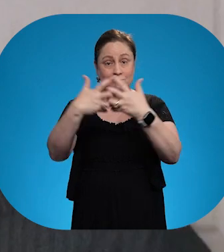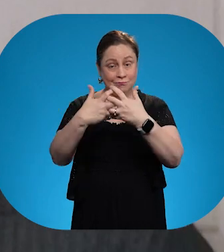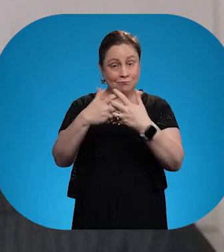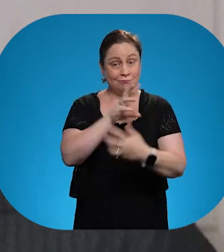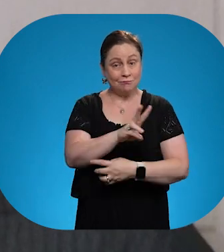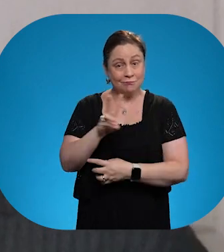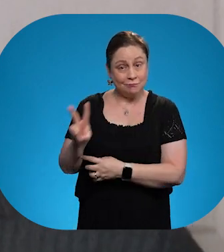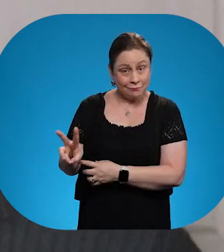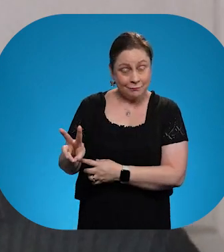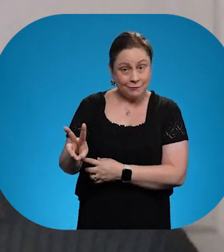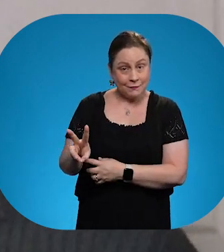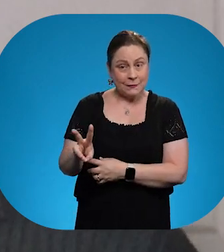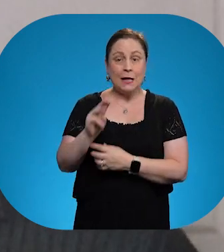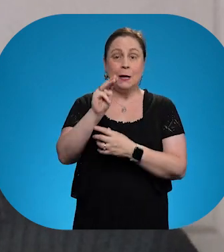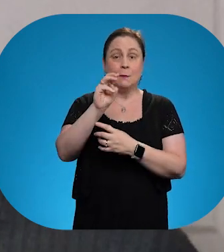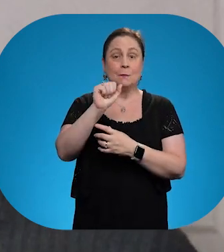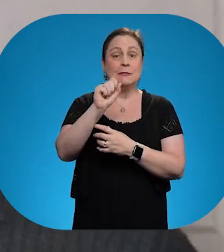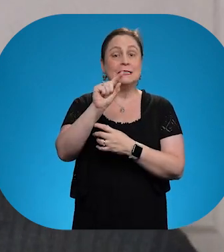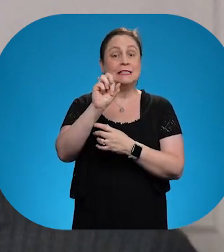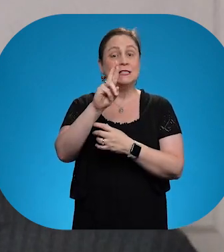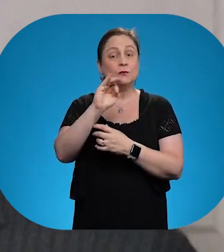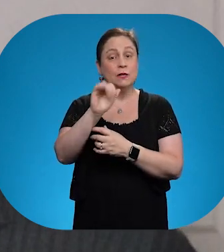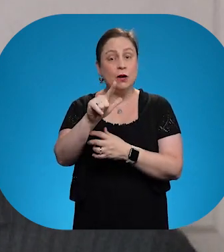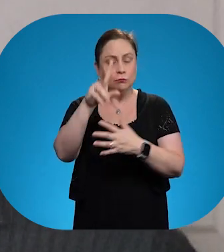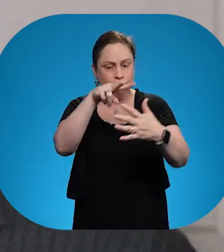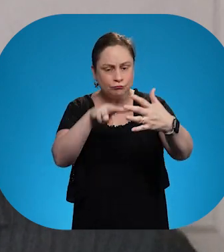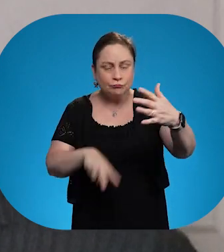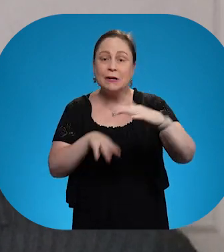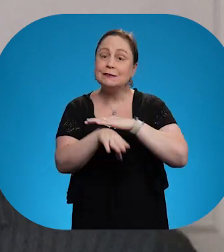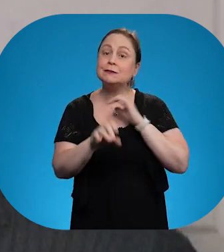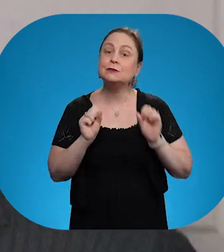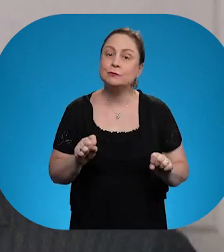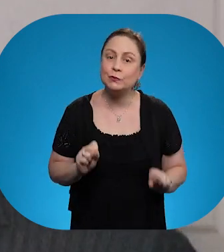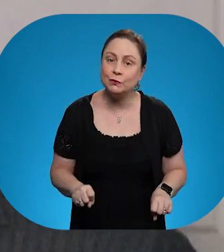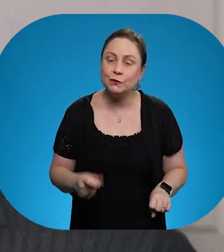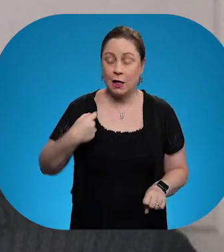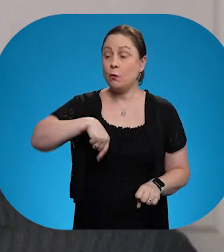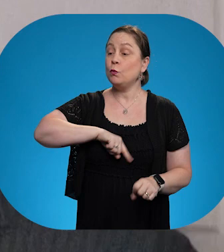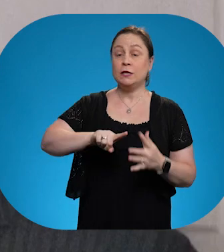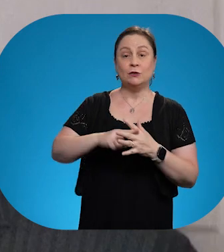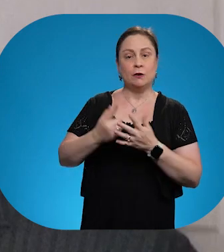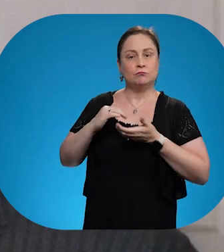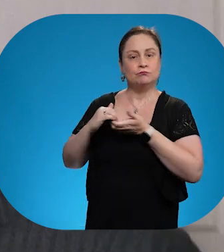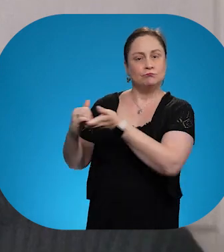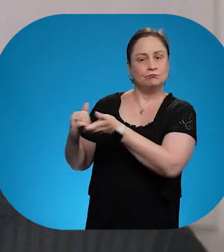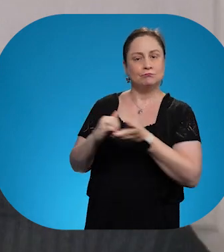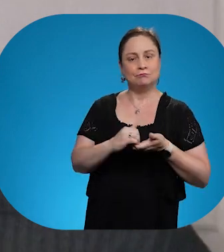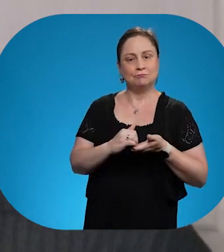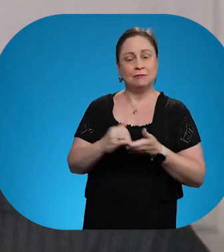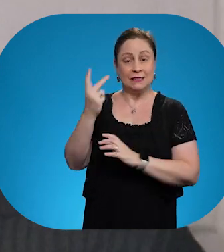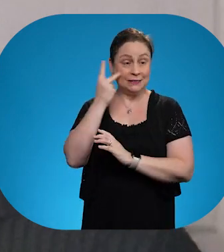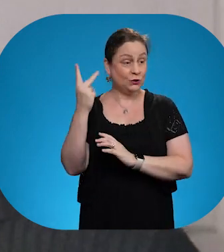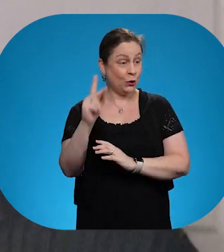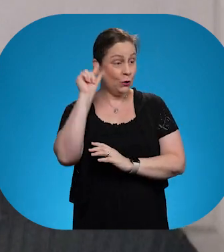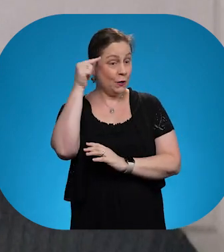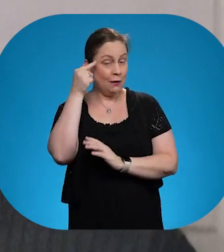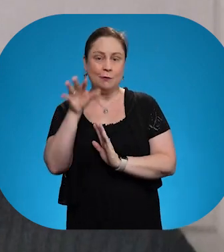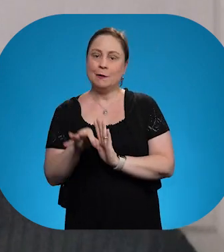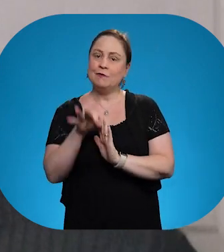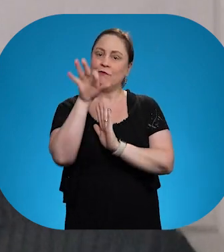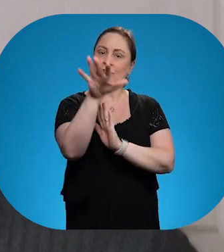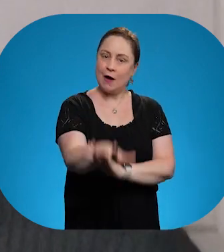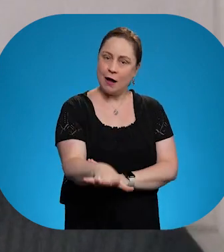interpretation, screen reader compatible websites, and material in accessible format. But we